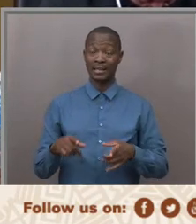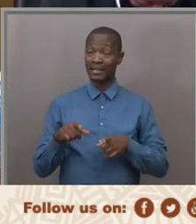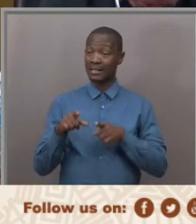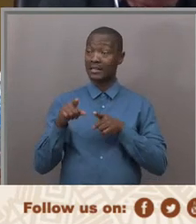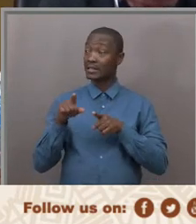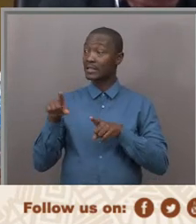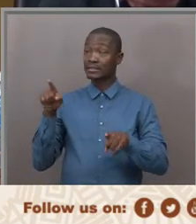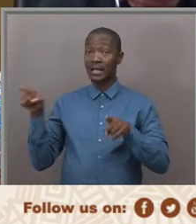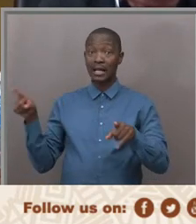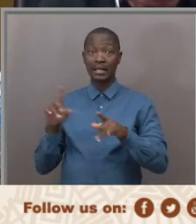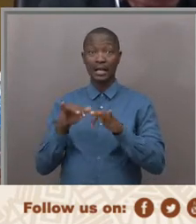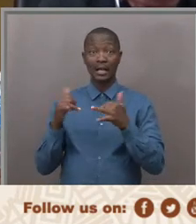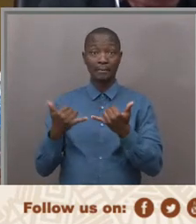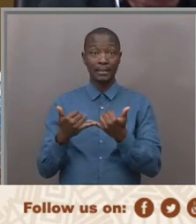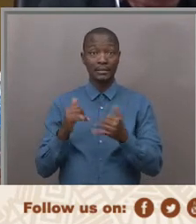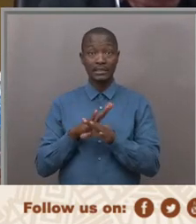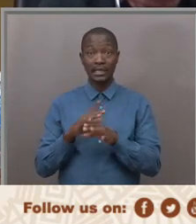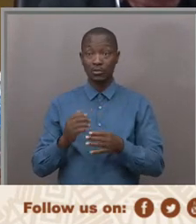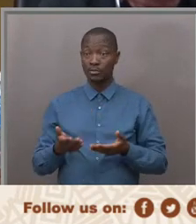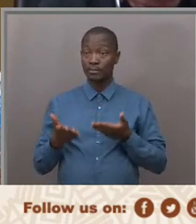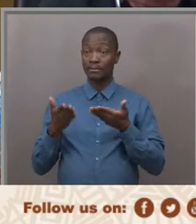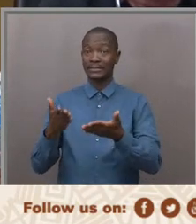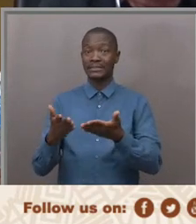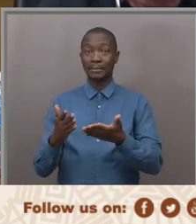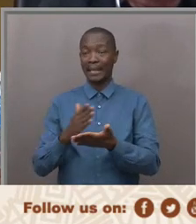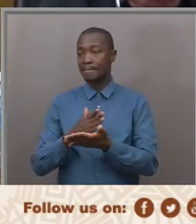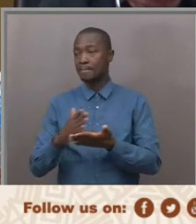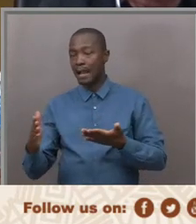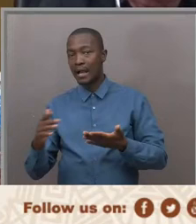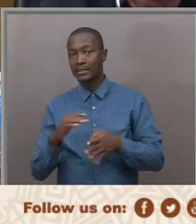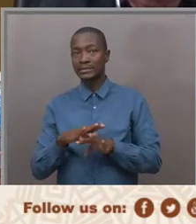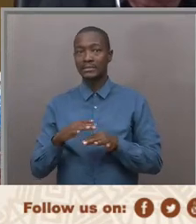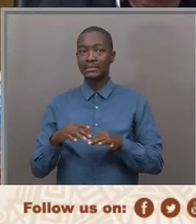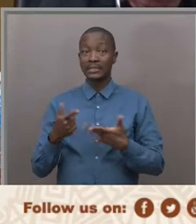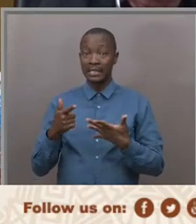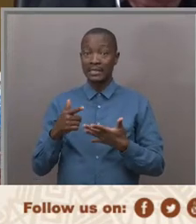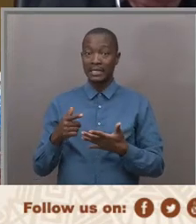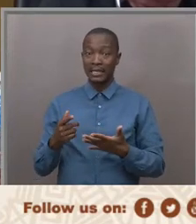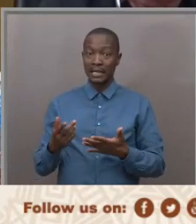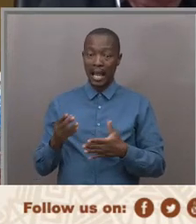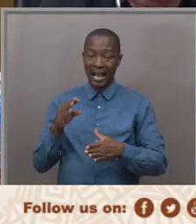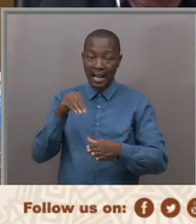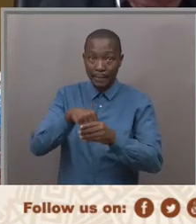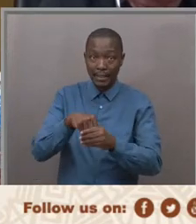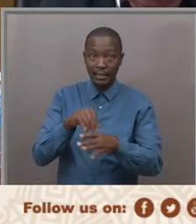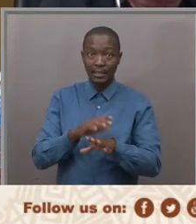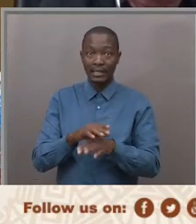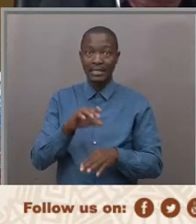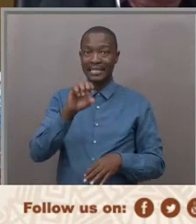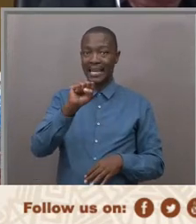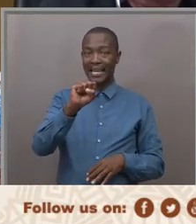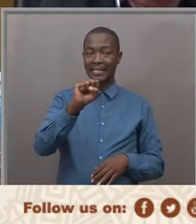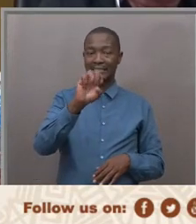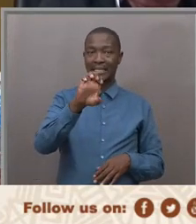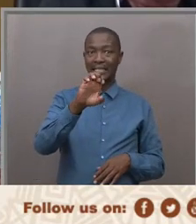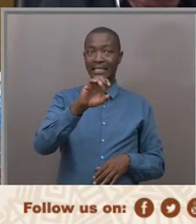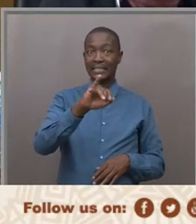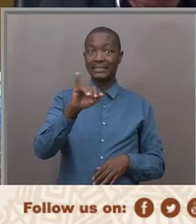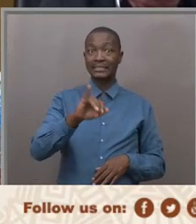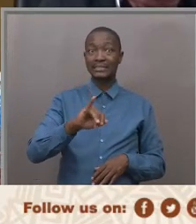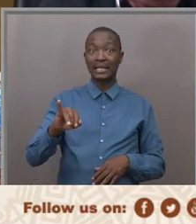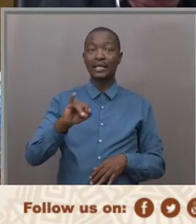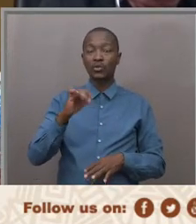that are going to be supplying parts that are locating in the SEZ, will add